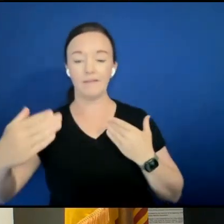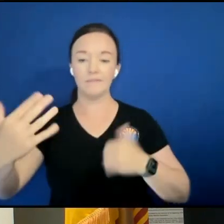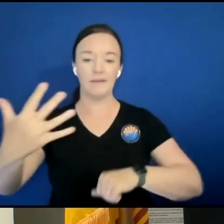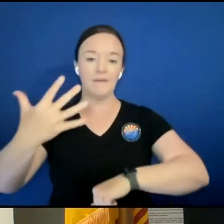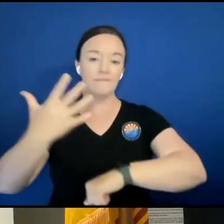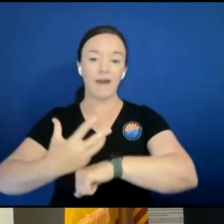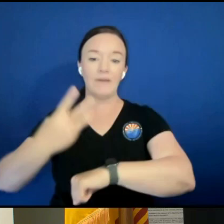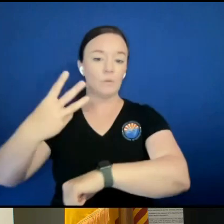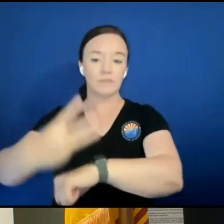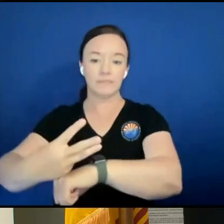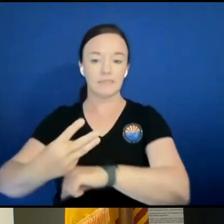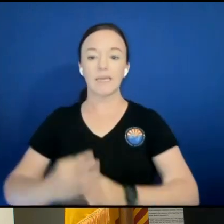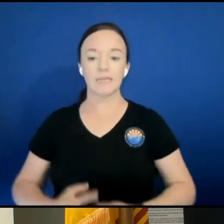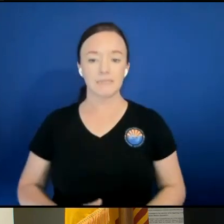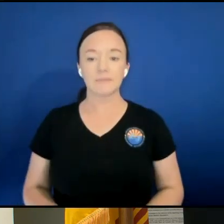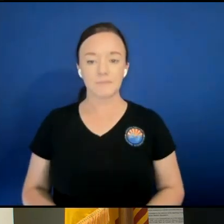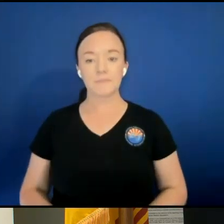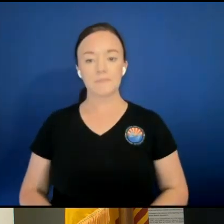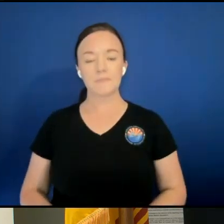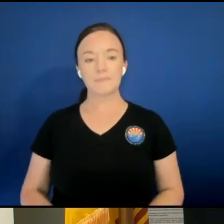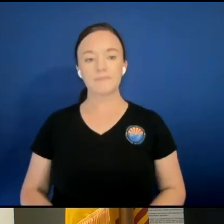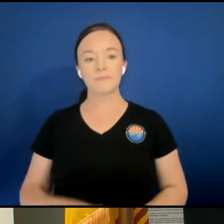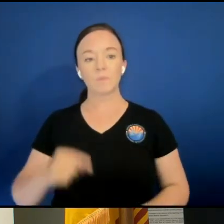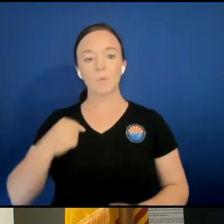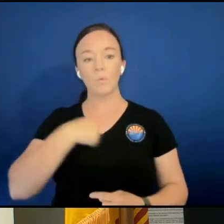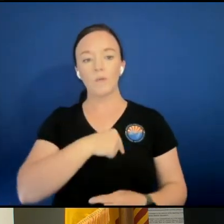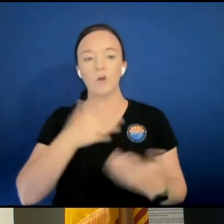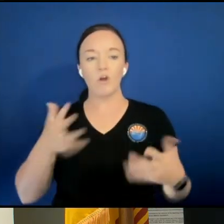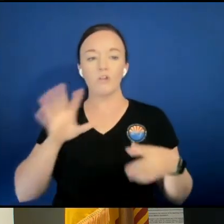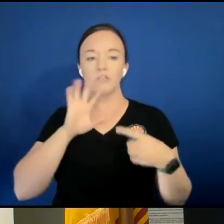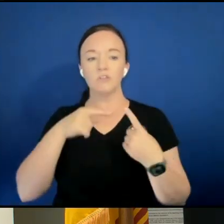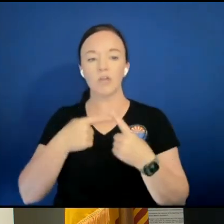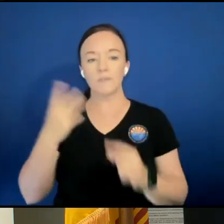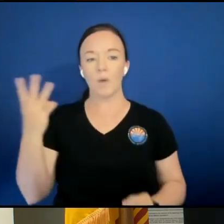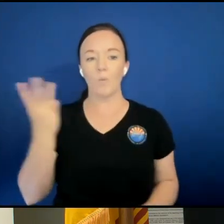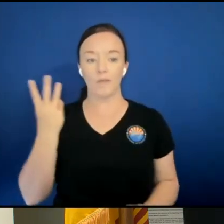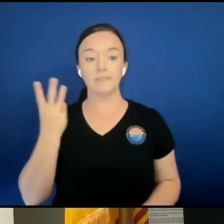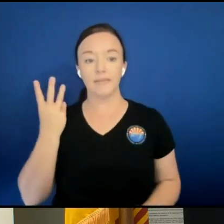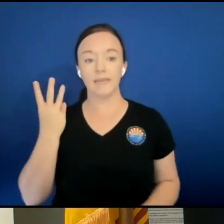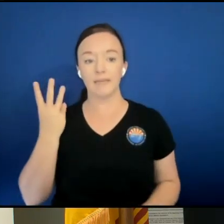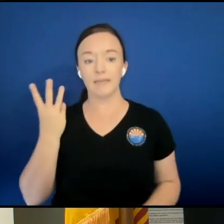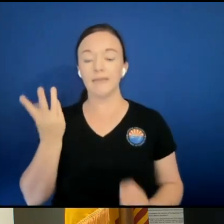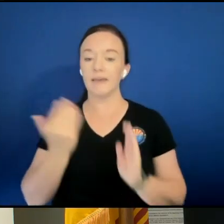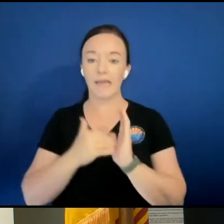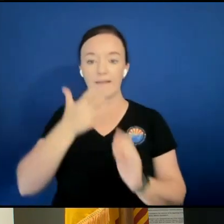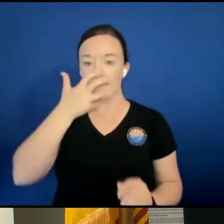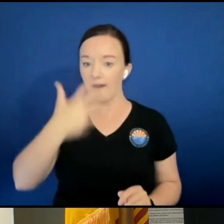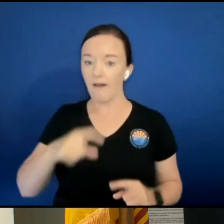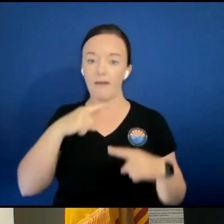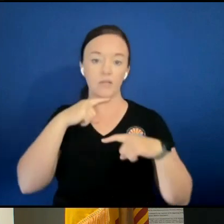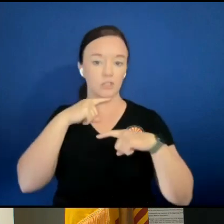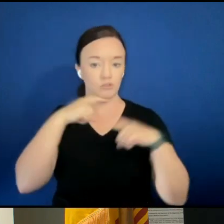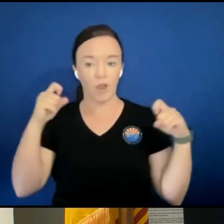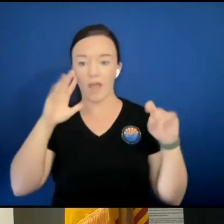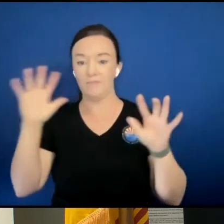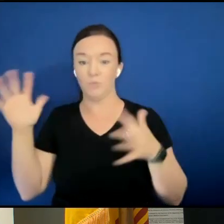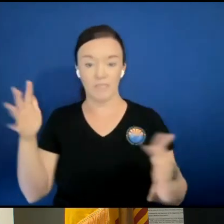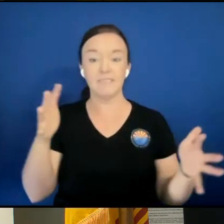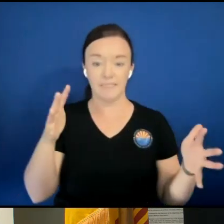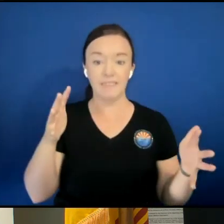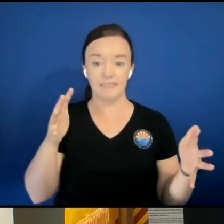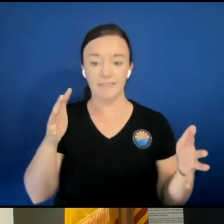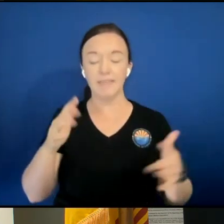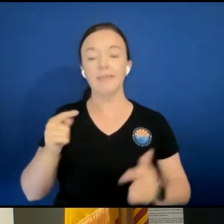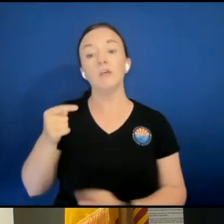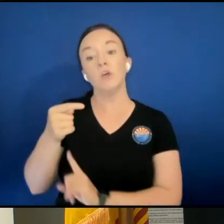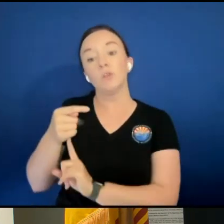days. So we talked about Wednesday today being, again, a hot, dry, and breezy day today. Thursday,